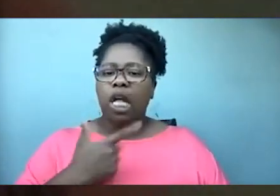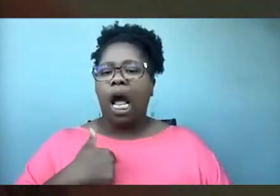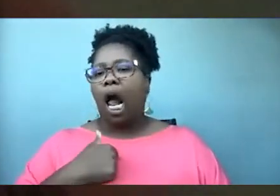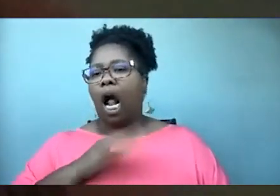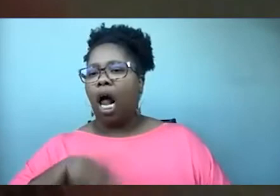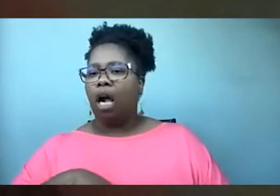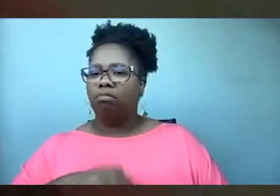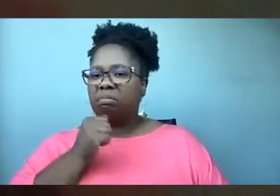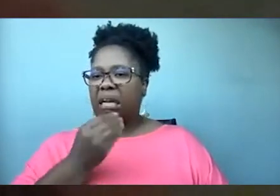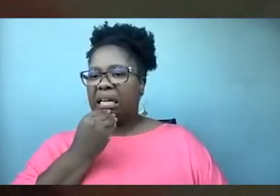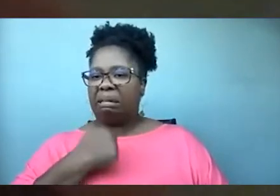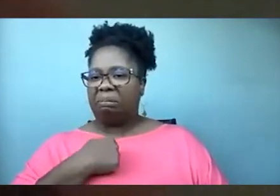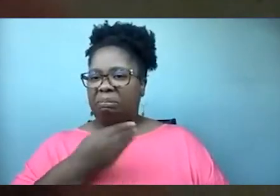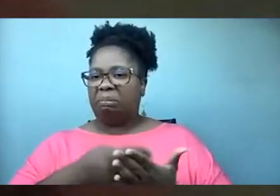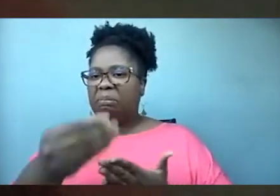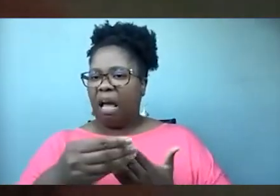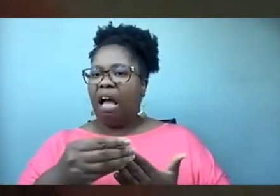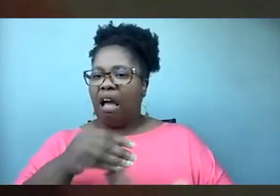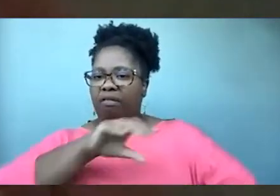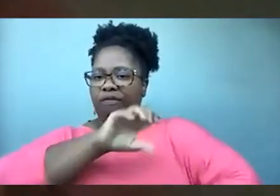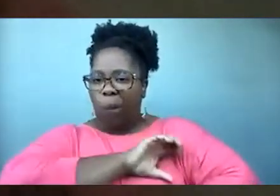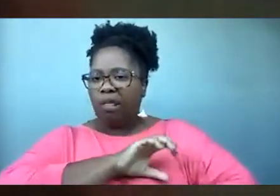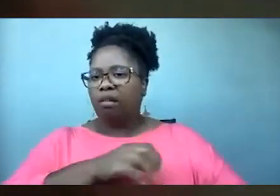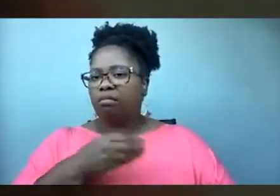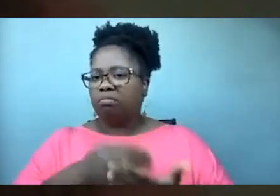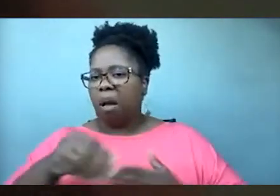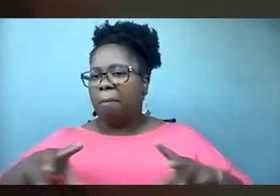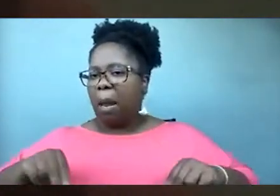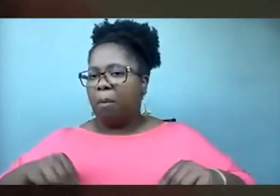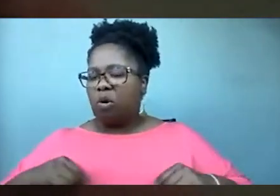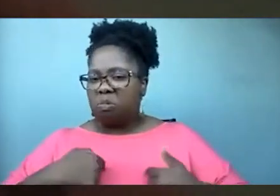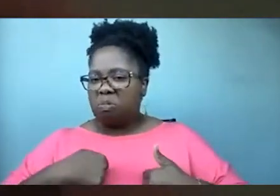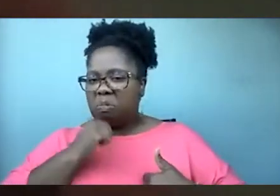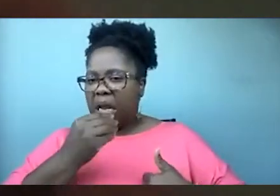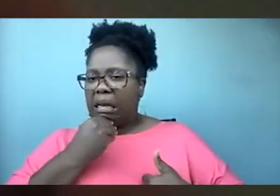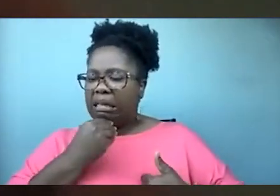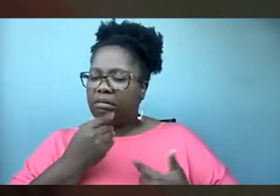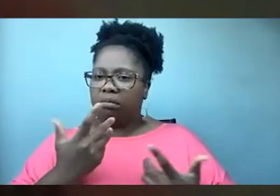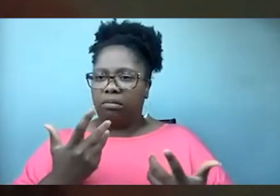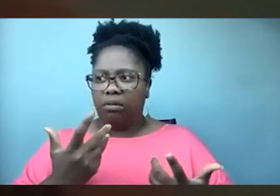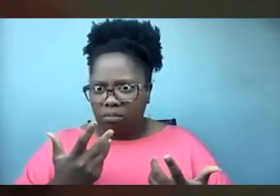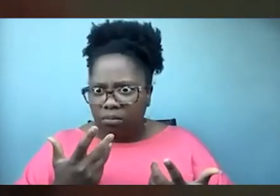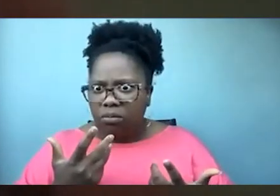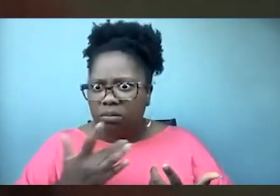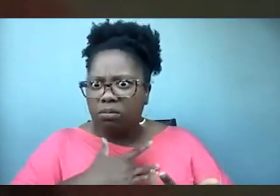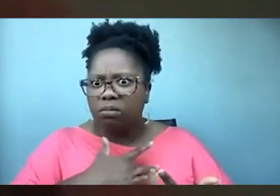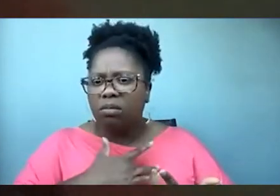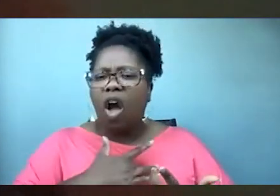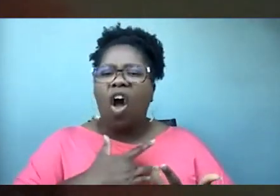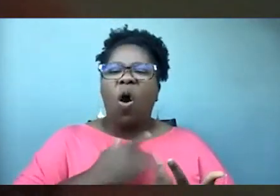There are just so many things, trading off one meal so that other family members could have the second meal of the day or the last meal of the